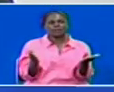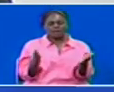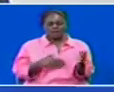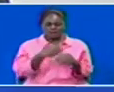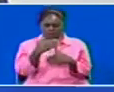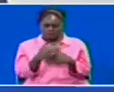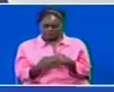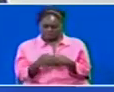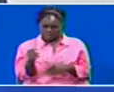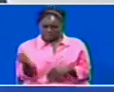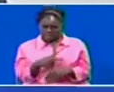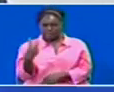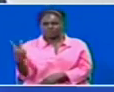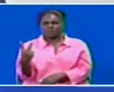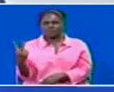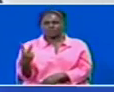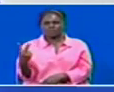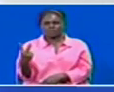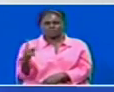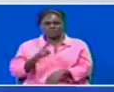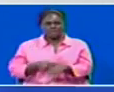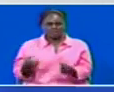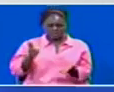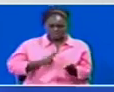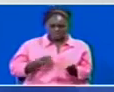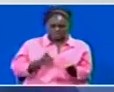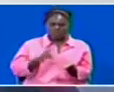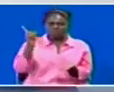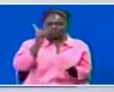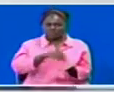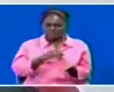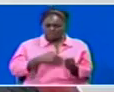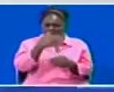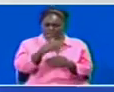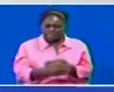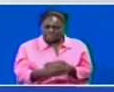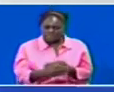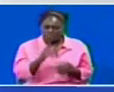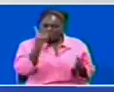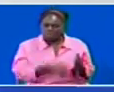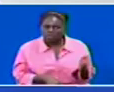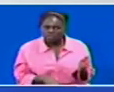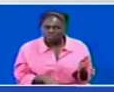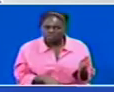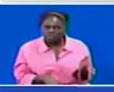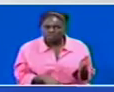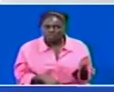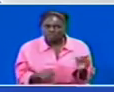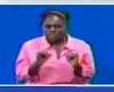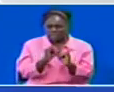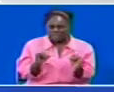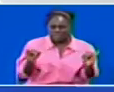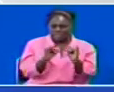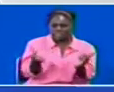after February, when the registration is over, what is the next exercise? The next exercise is to clean